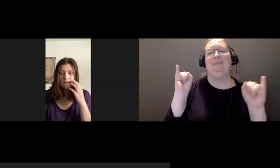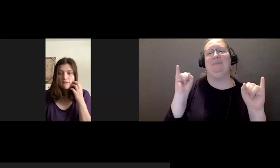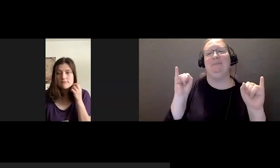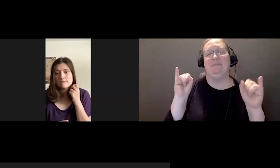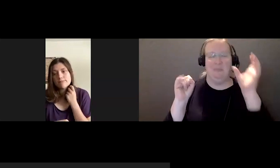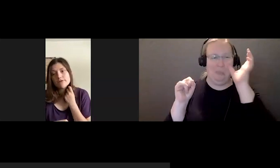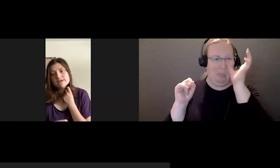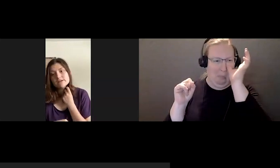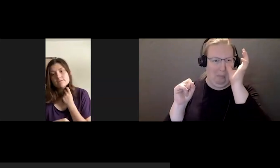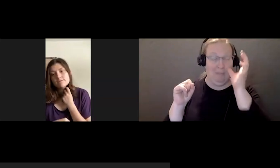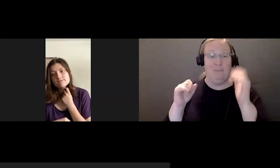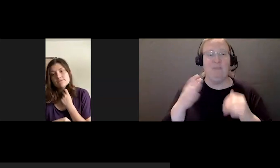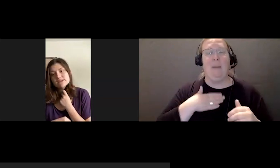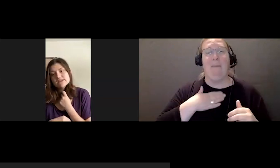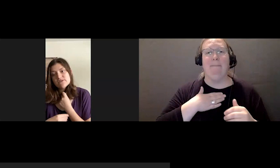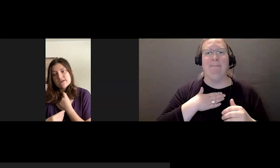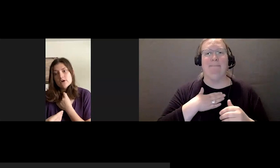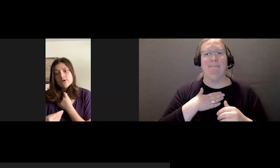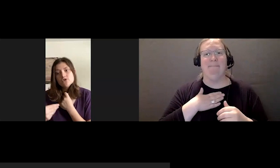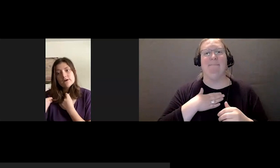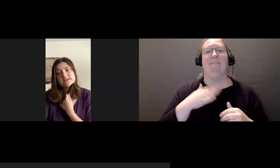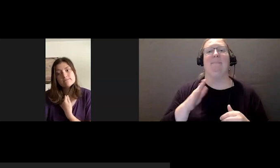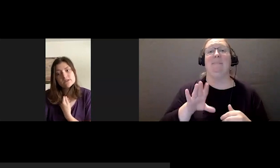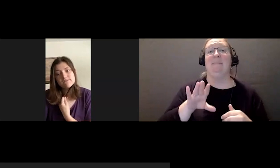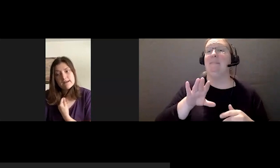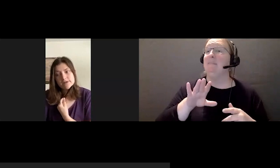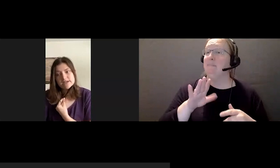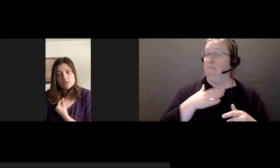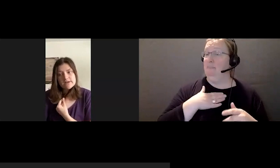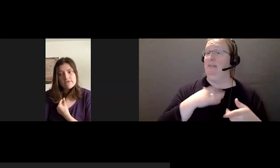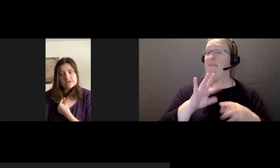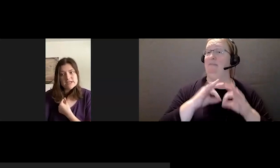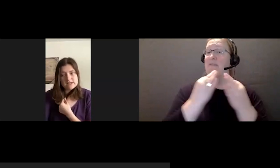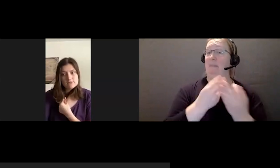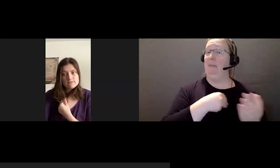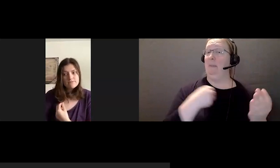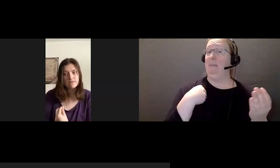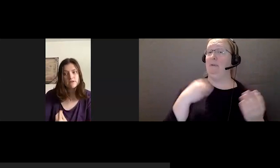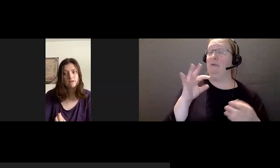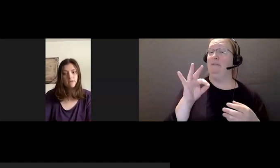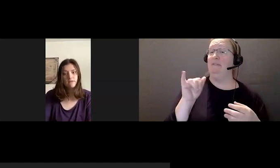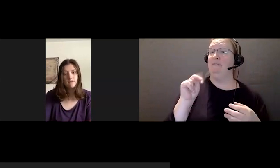family member is Finn, who joined the family in 2014.